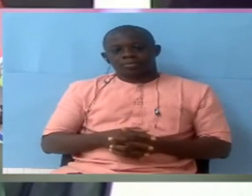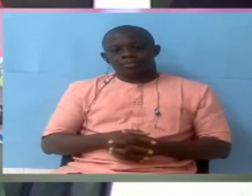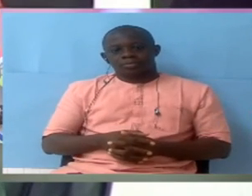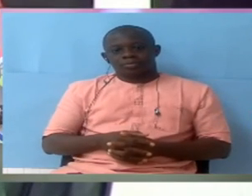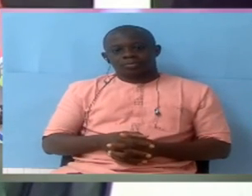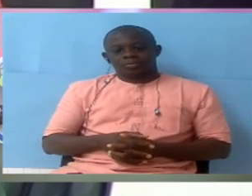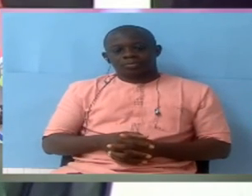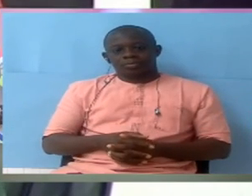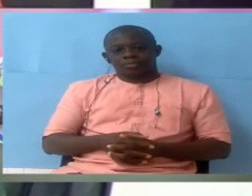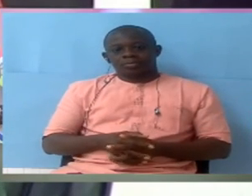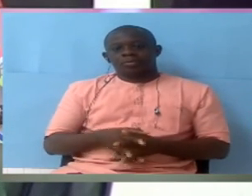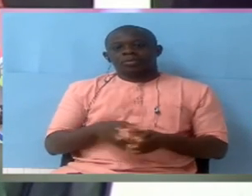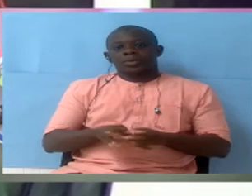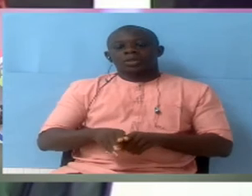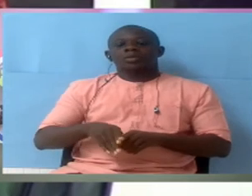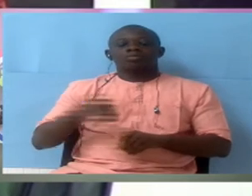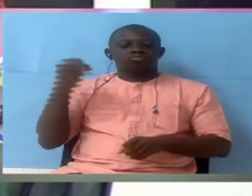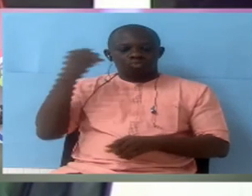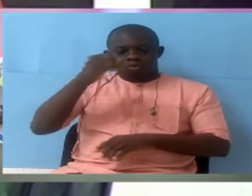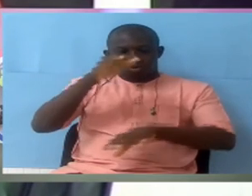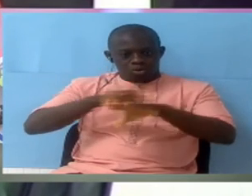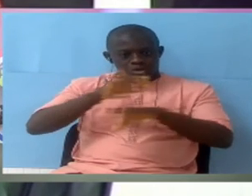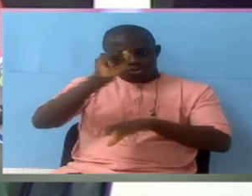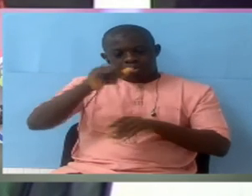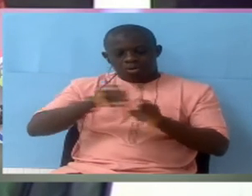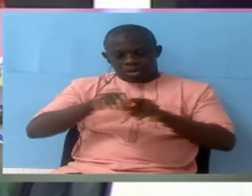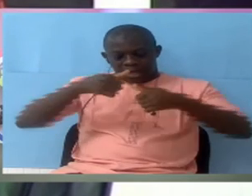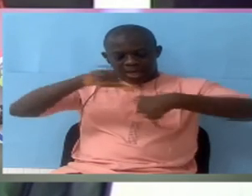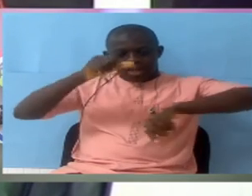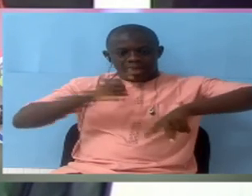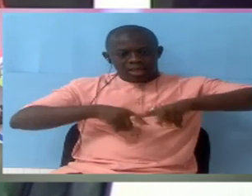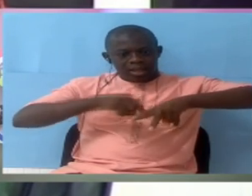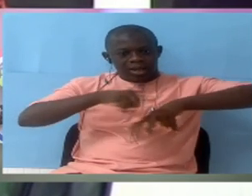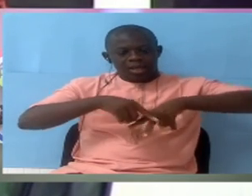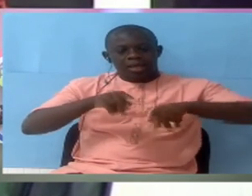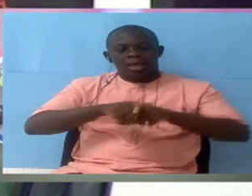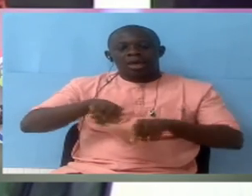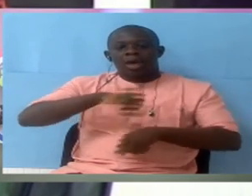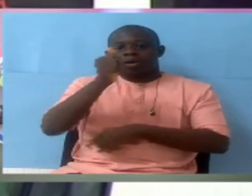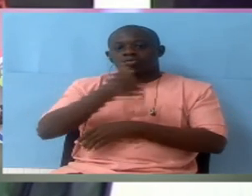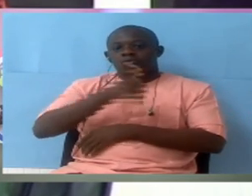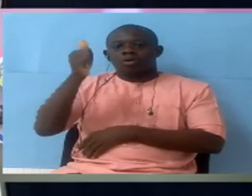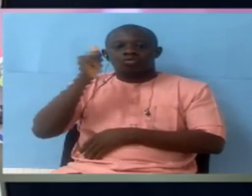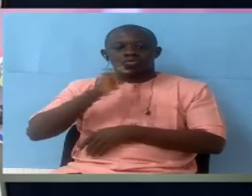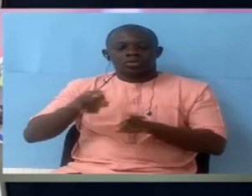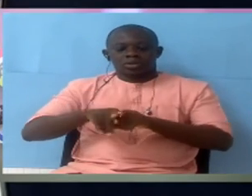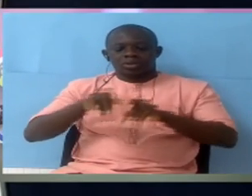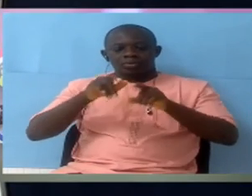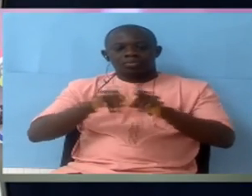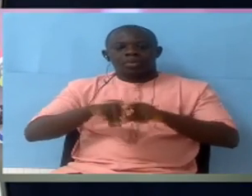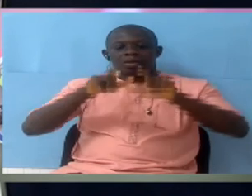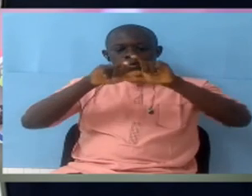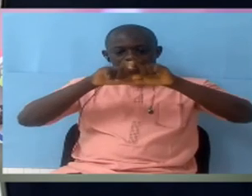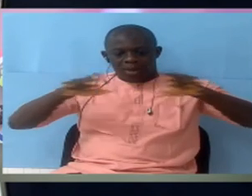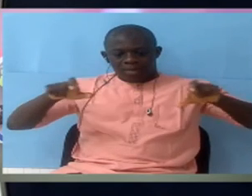your hips. Di la door ci sa poj yi. And while the others are hitting you with hose pipe on your